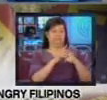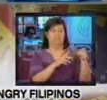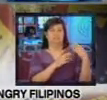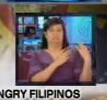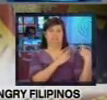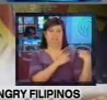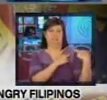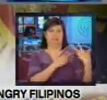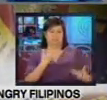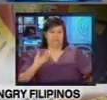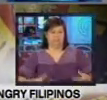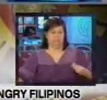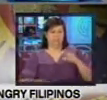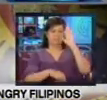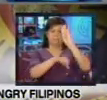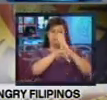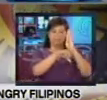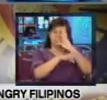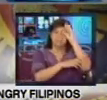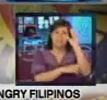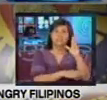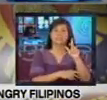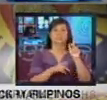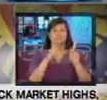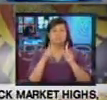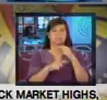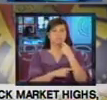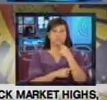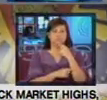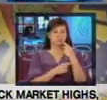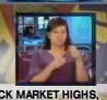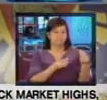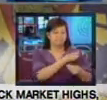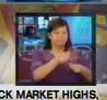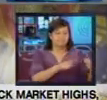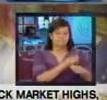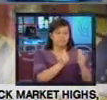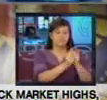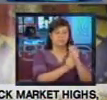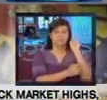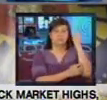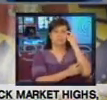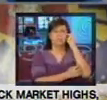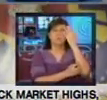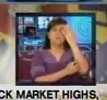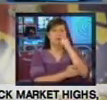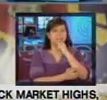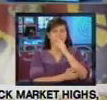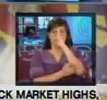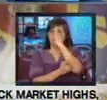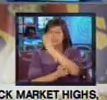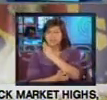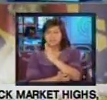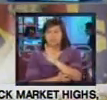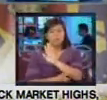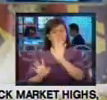money, businessmen, people who have to make transactions with governments. Mm-hmm. Why doesn't he say,